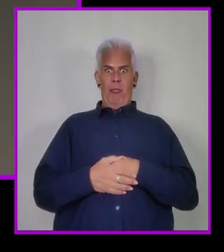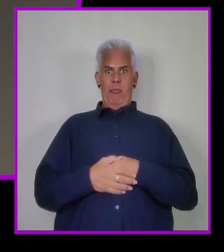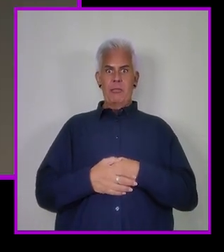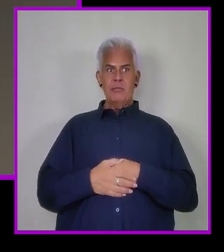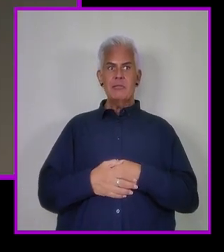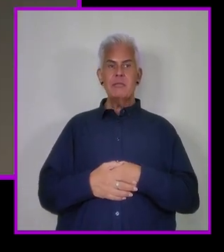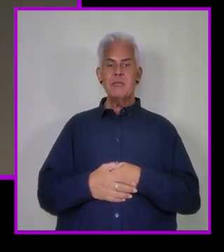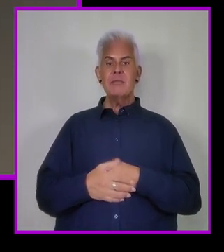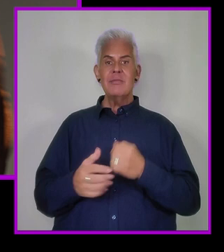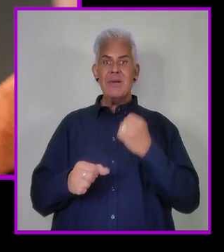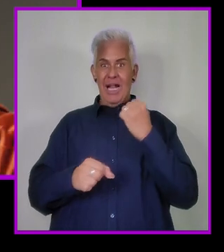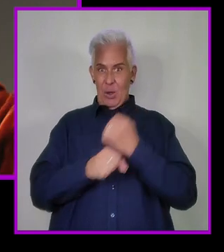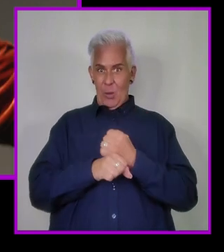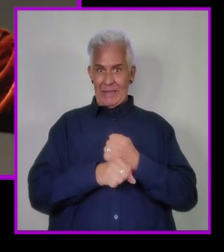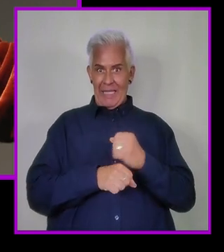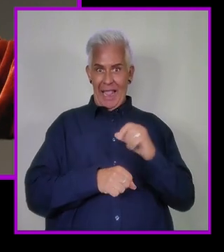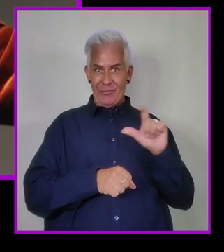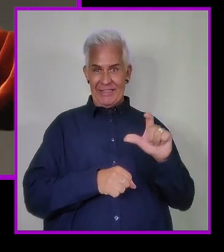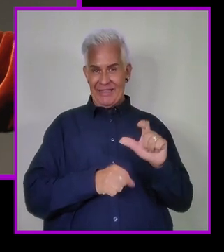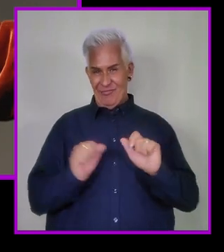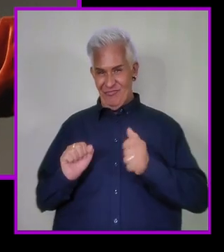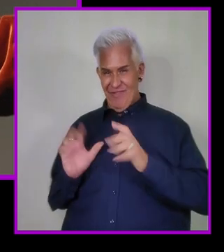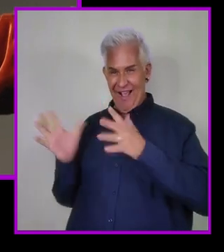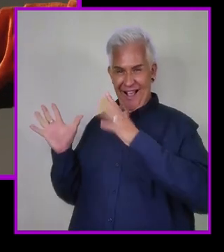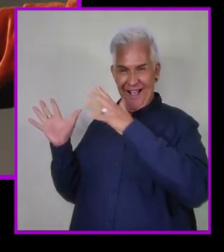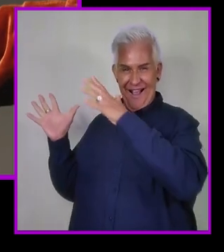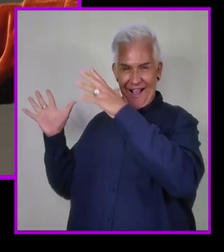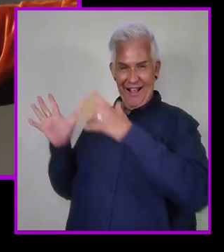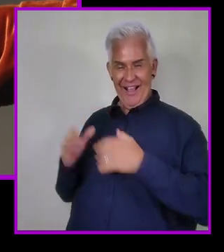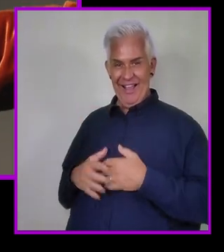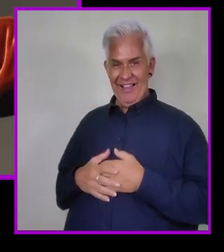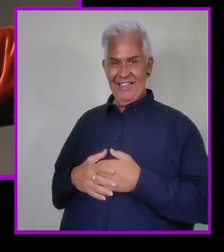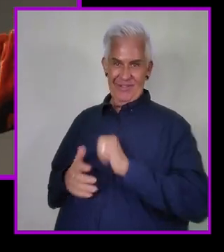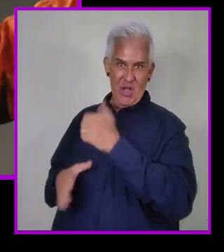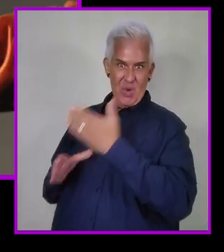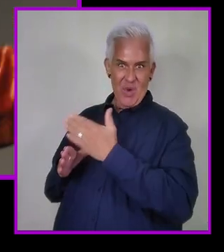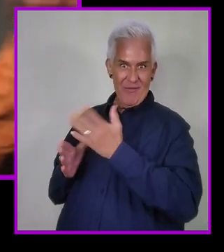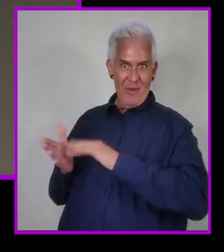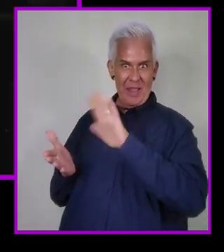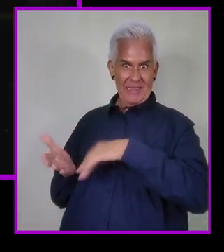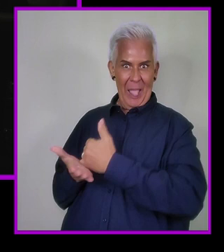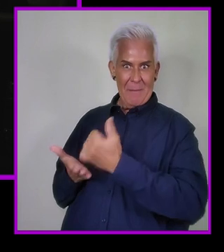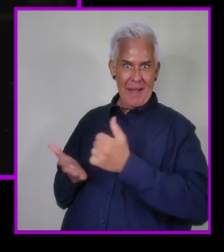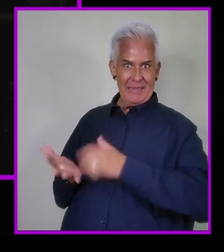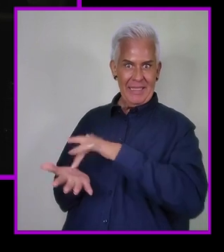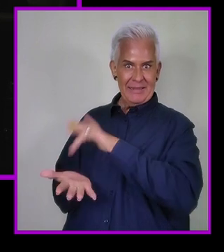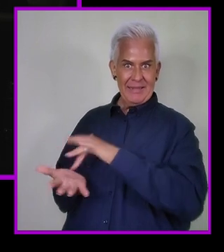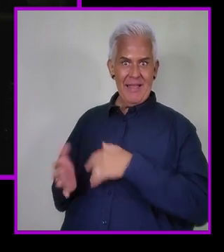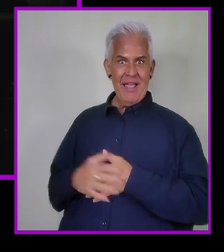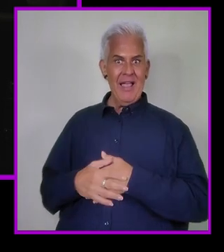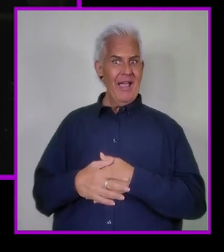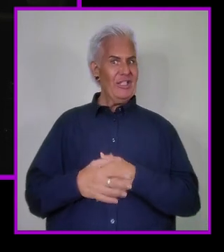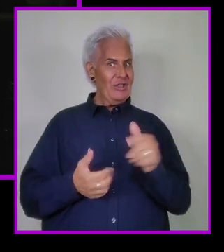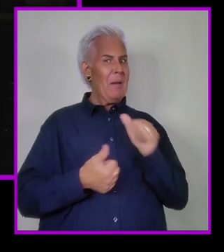Meanwhile, Gwendolyn Christie is cheering our friend from the South Bank Centre all in her work in this. Saying, this is my night. She won the award for the